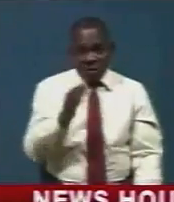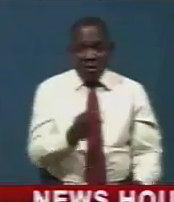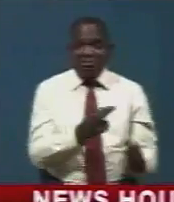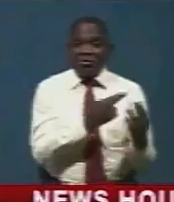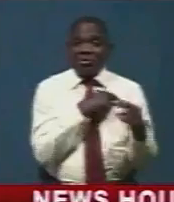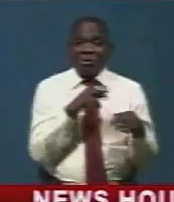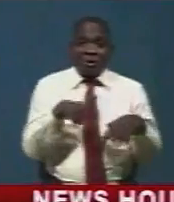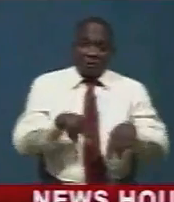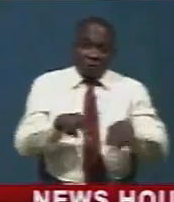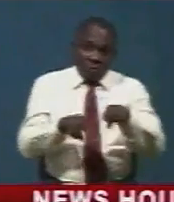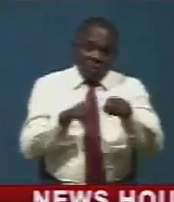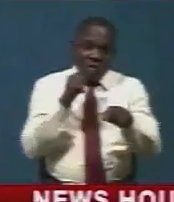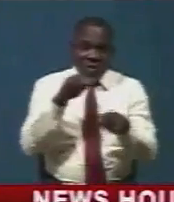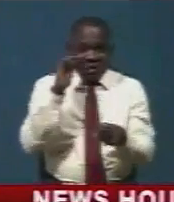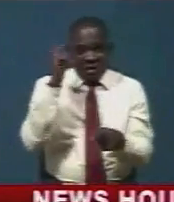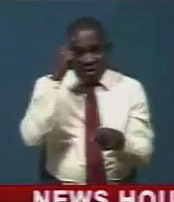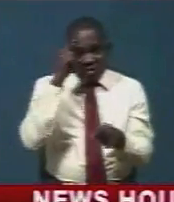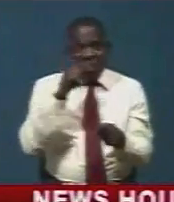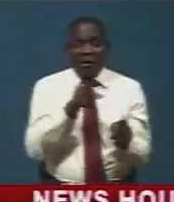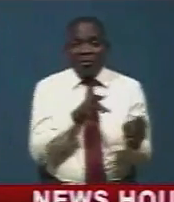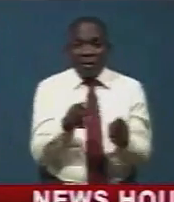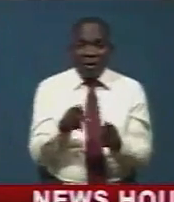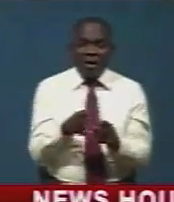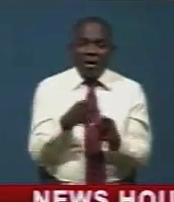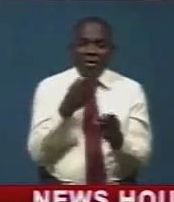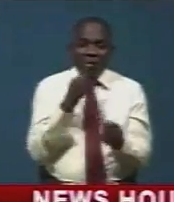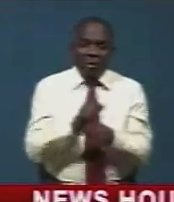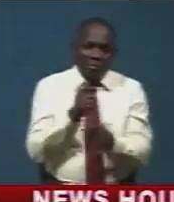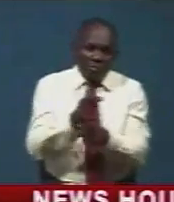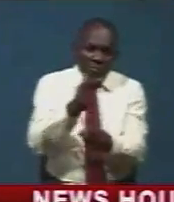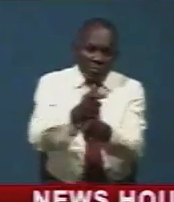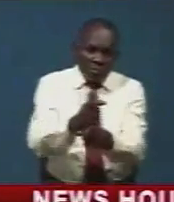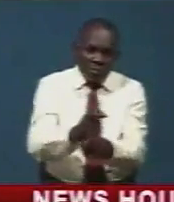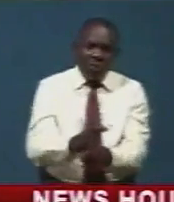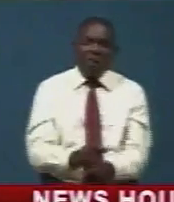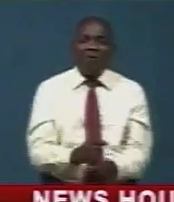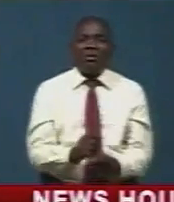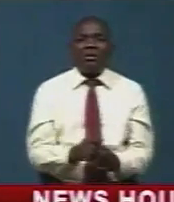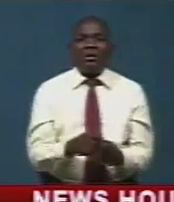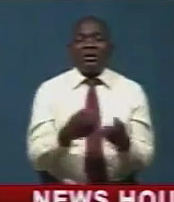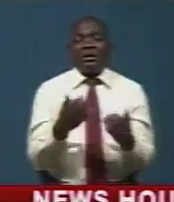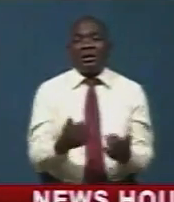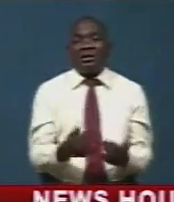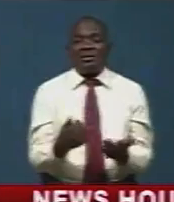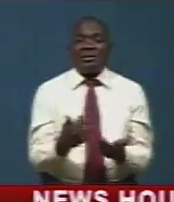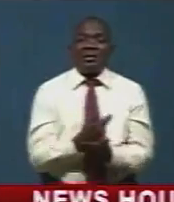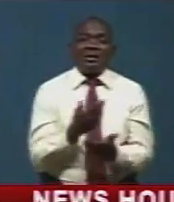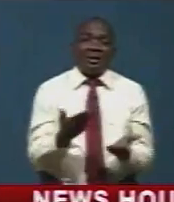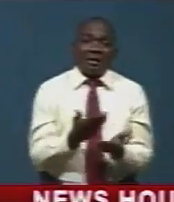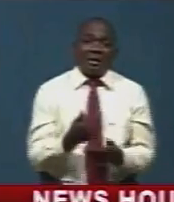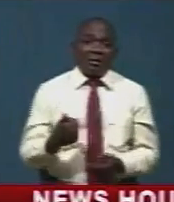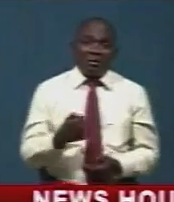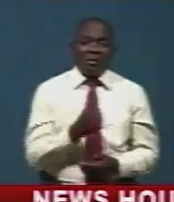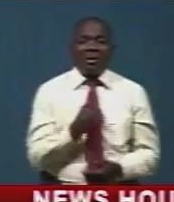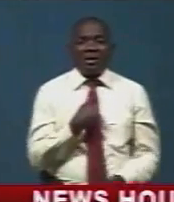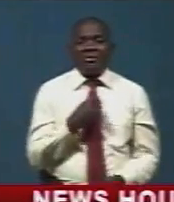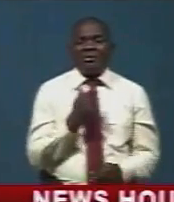Kwesi Amoakwanta said government is on good course with its roads agenda. In this country, we have